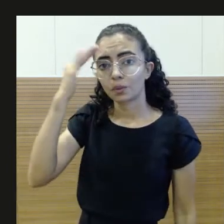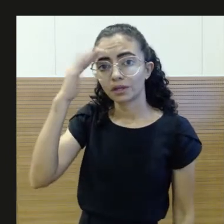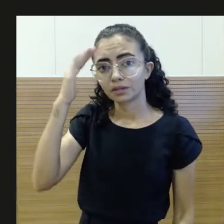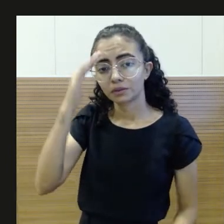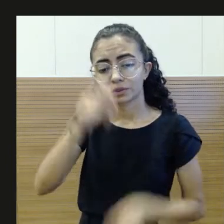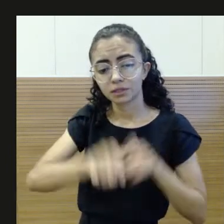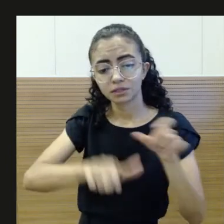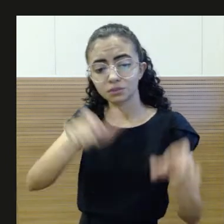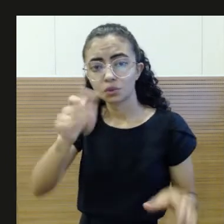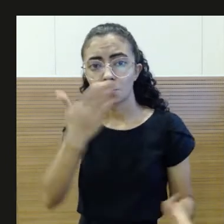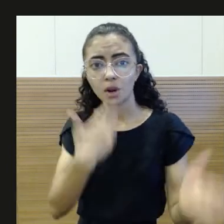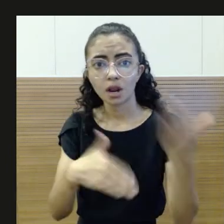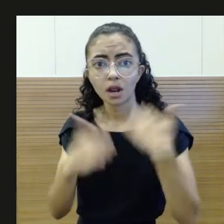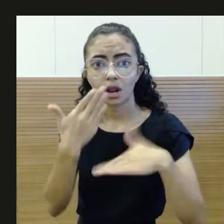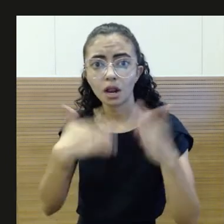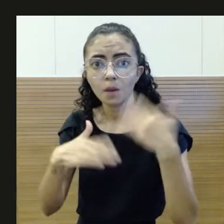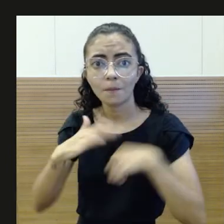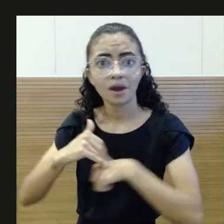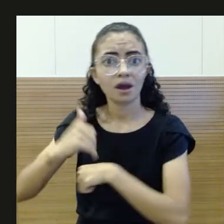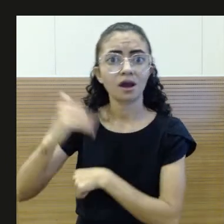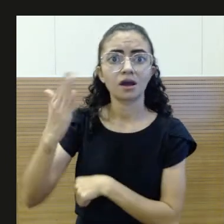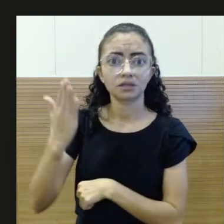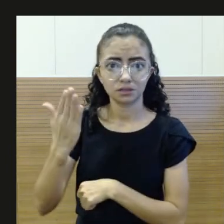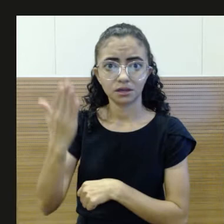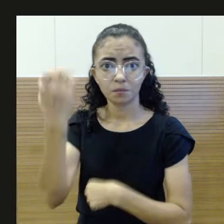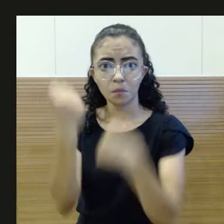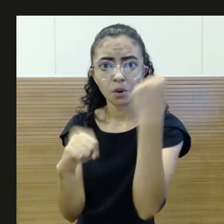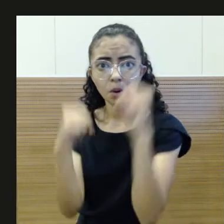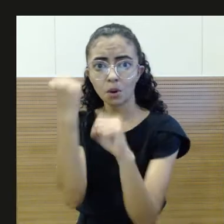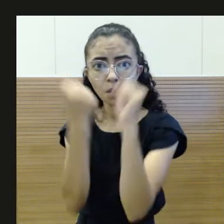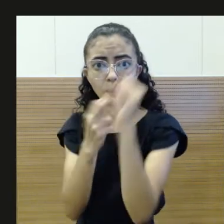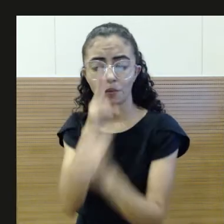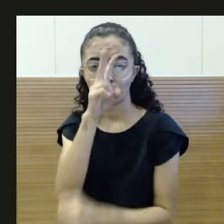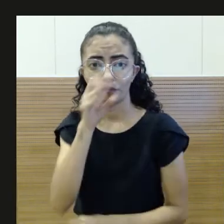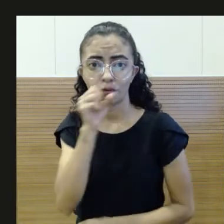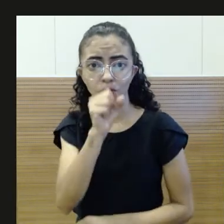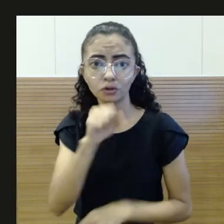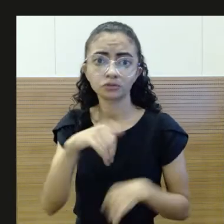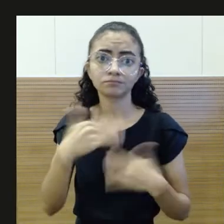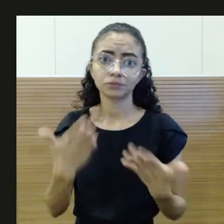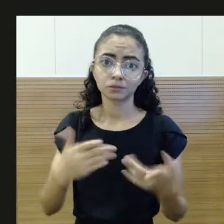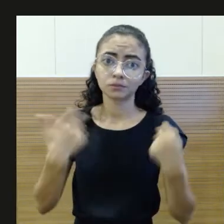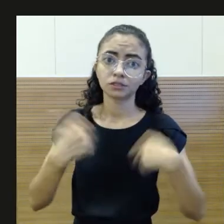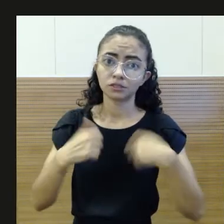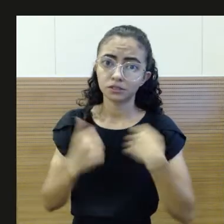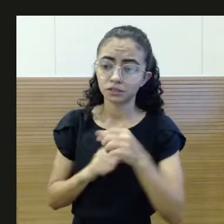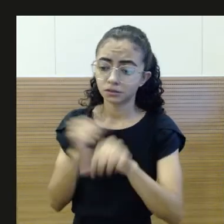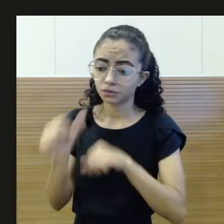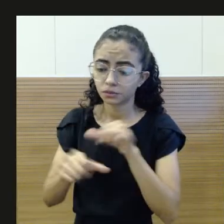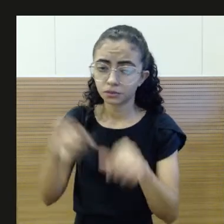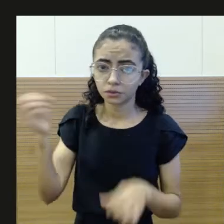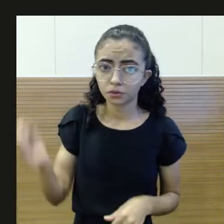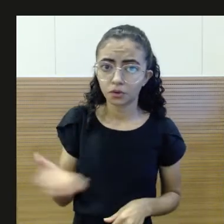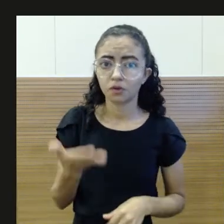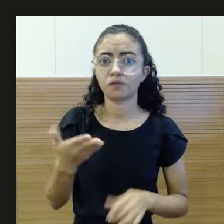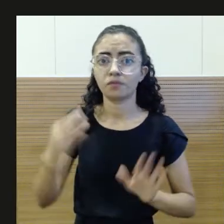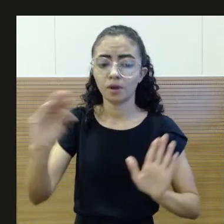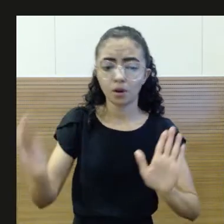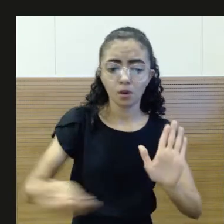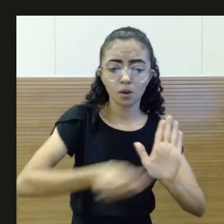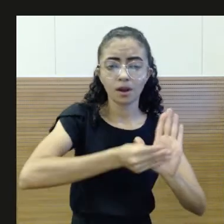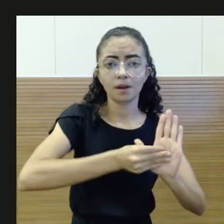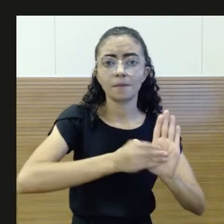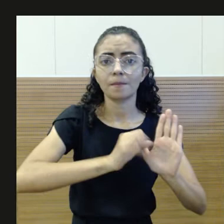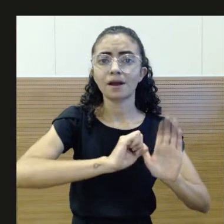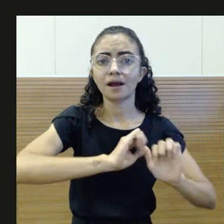that help explaining a bit the scenario of non-communicable diseases, in Brazil have 8.2% of